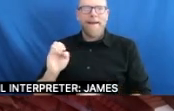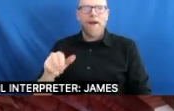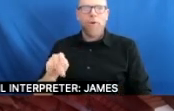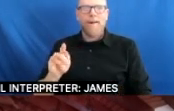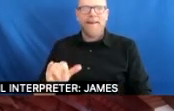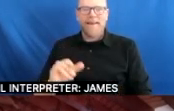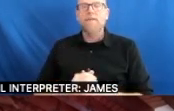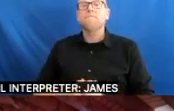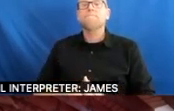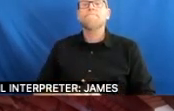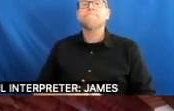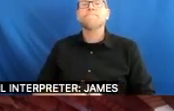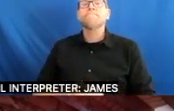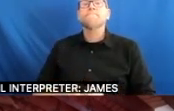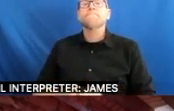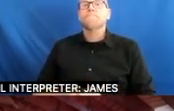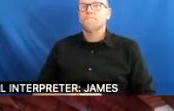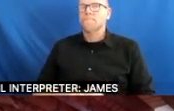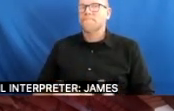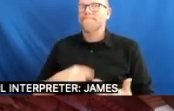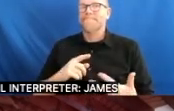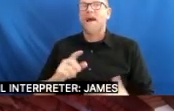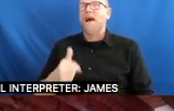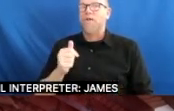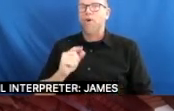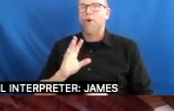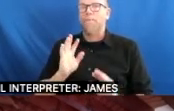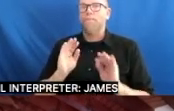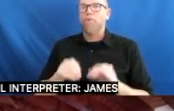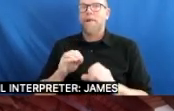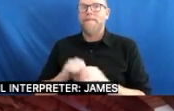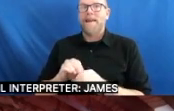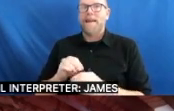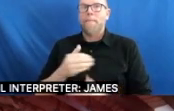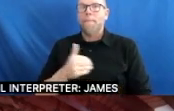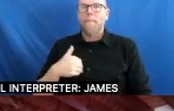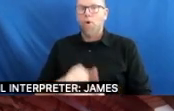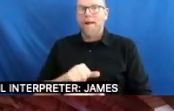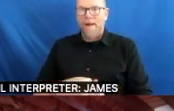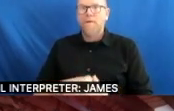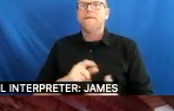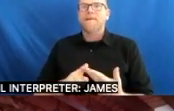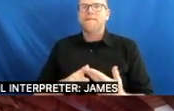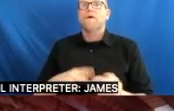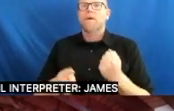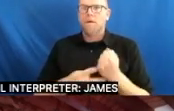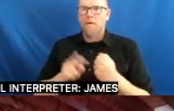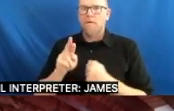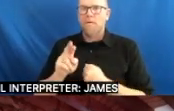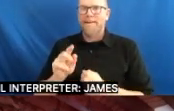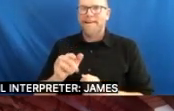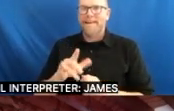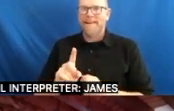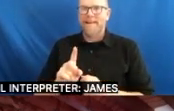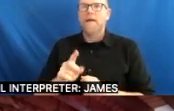Then the other thing that goes into their member capital account is the retained patronage. So when cooperatives have this surplus at the end of